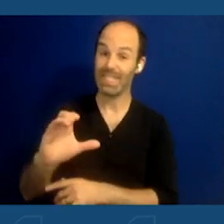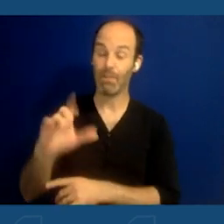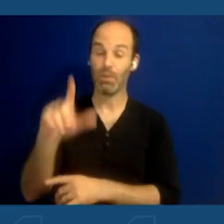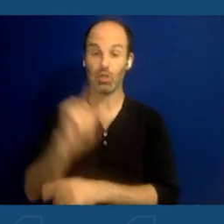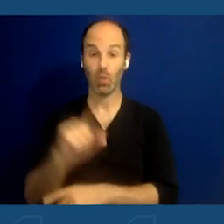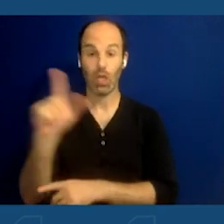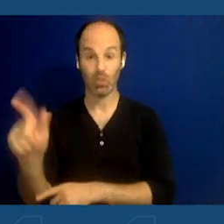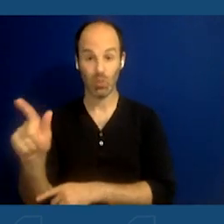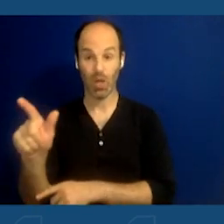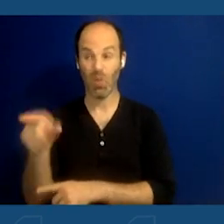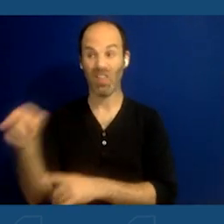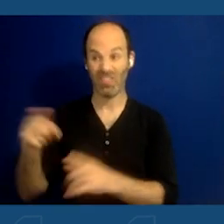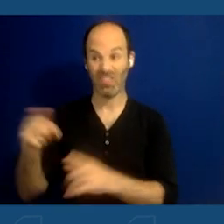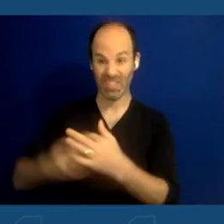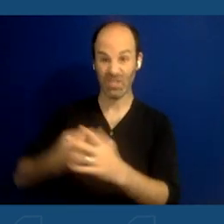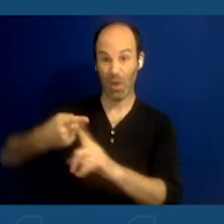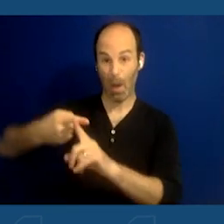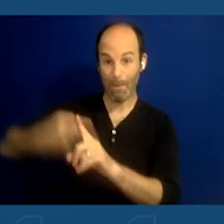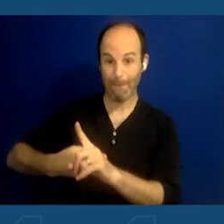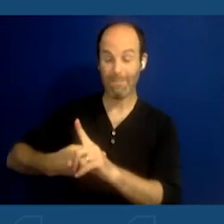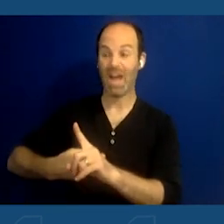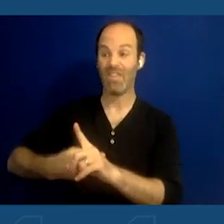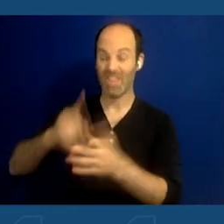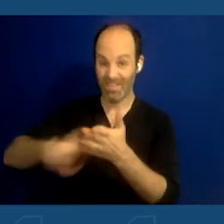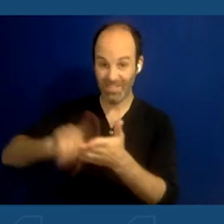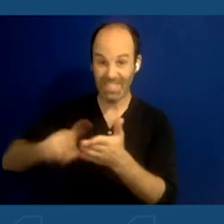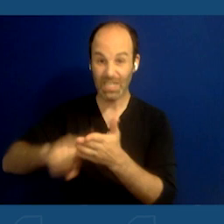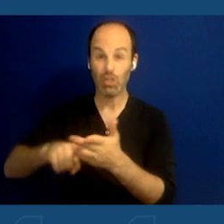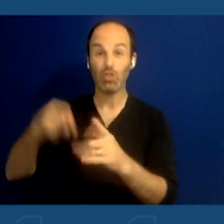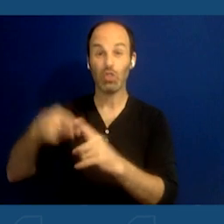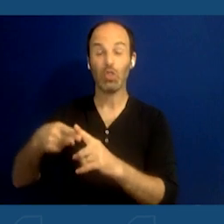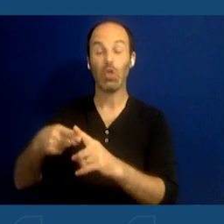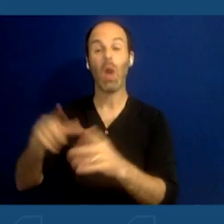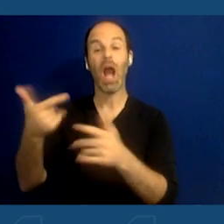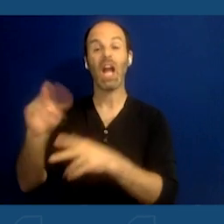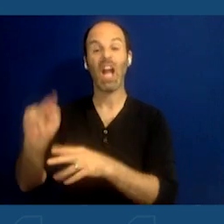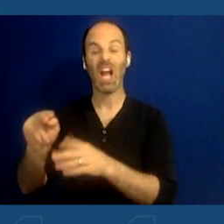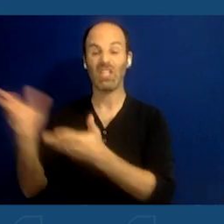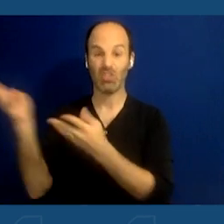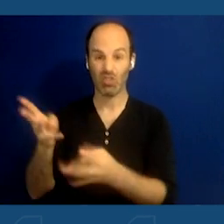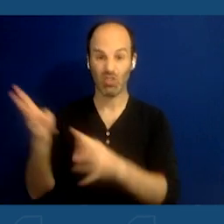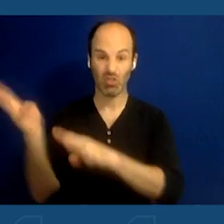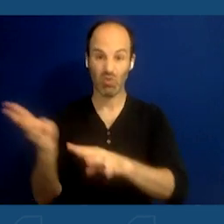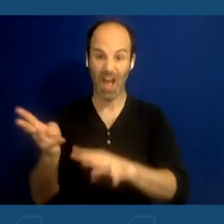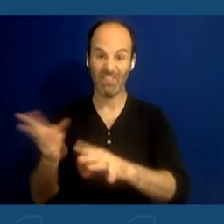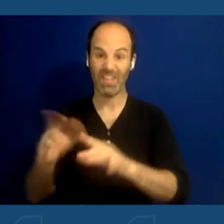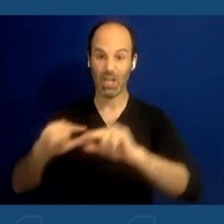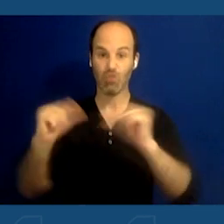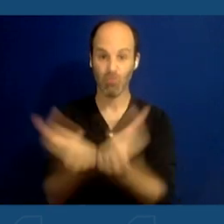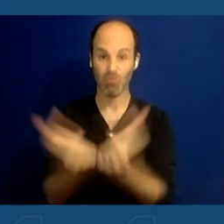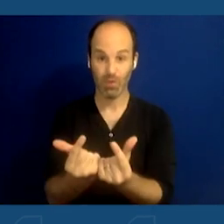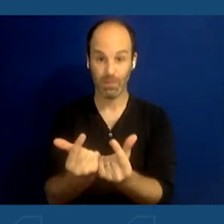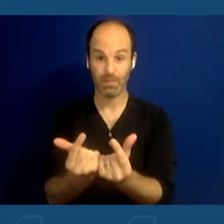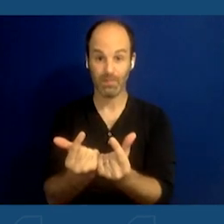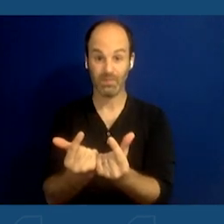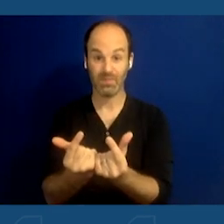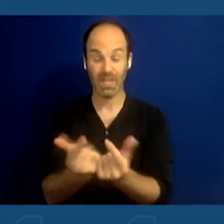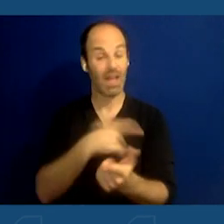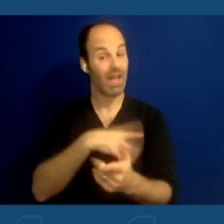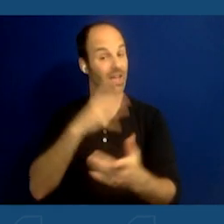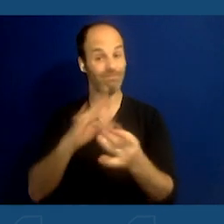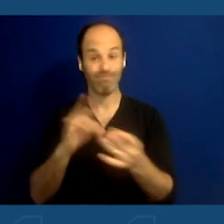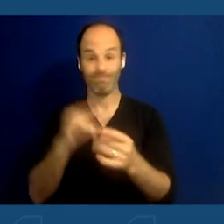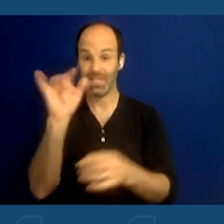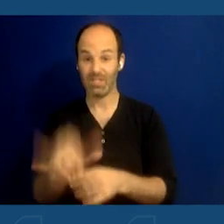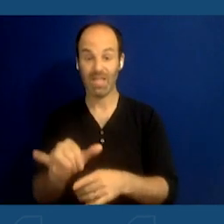months-long investigation into a gun trafficking ring. I've talked about this. I've talked about how I was going to deploy our state